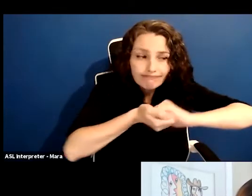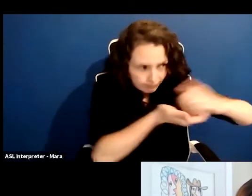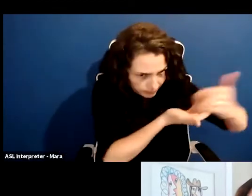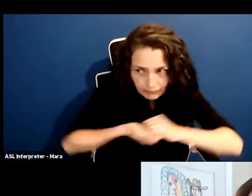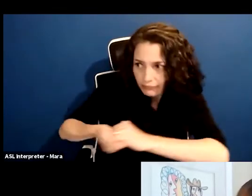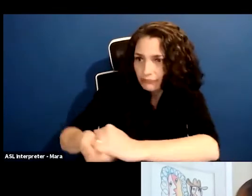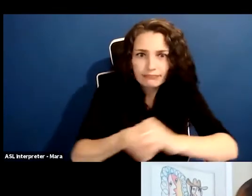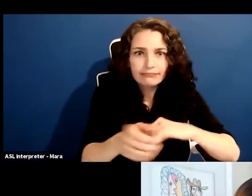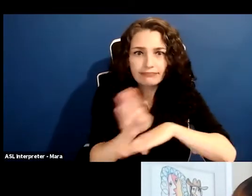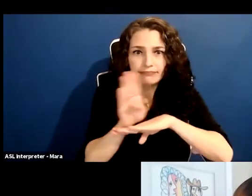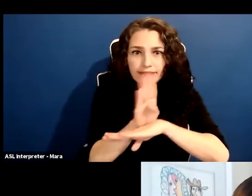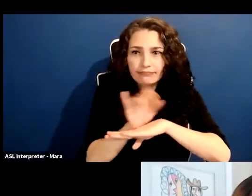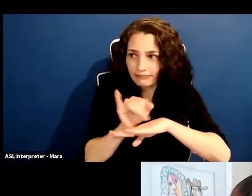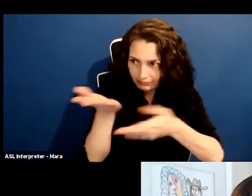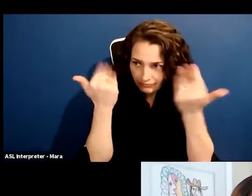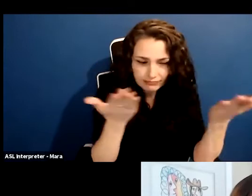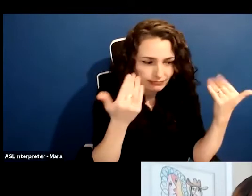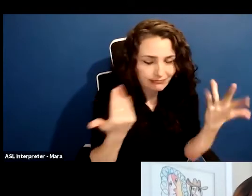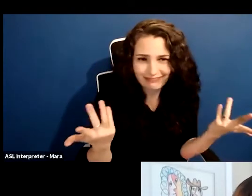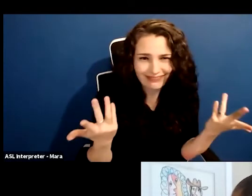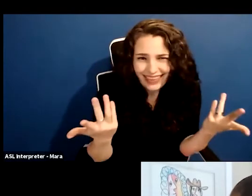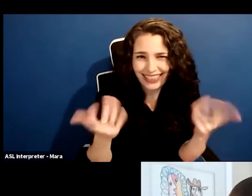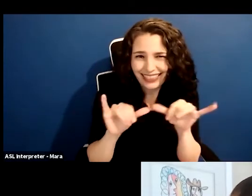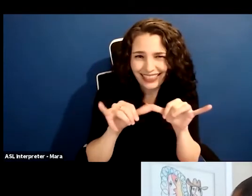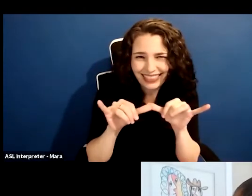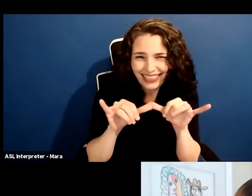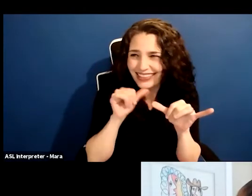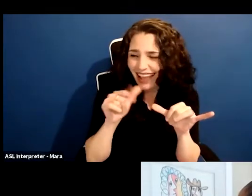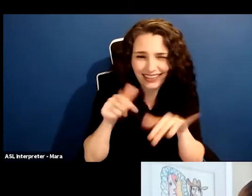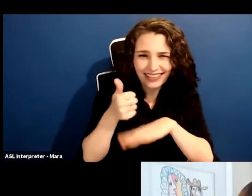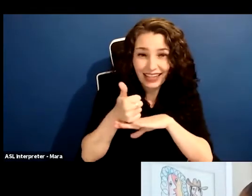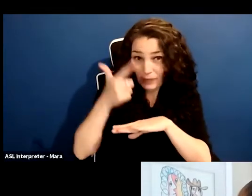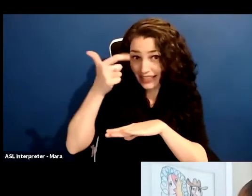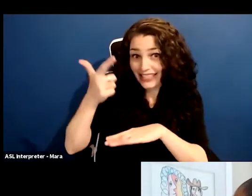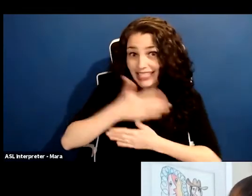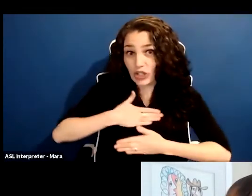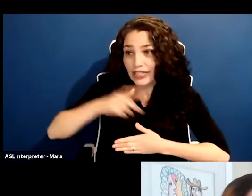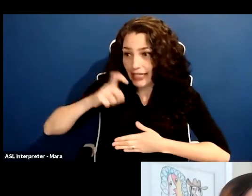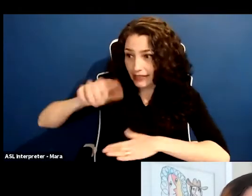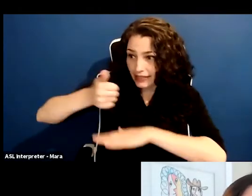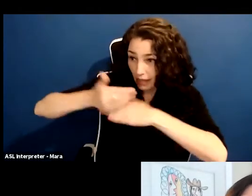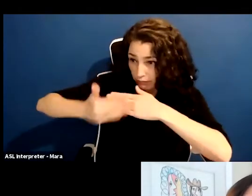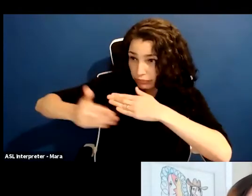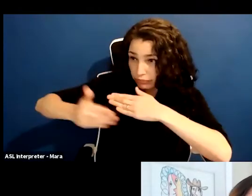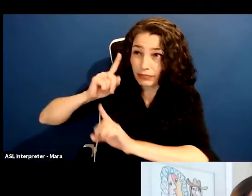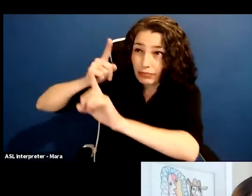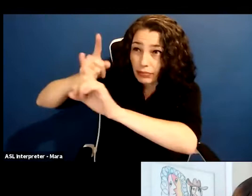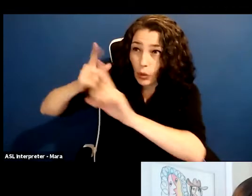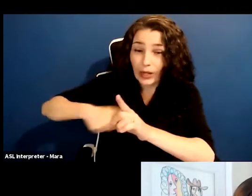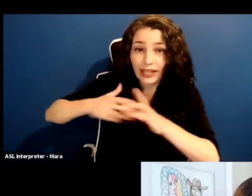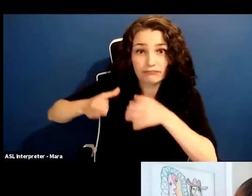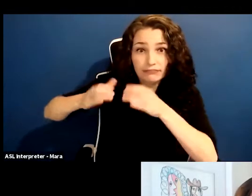metrics, the industry needs this data to set benchmarks so that we can all advance together. We know